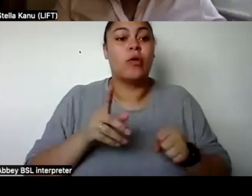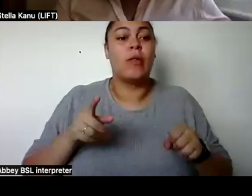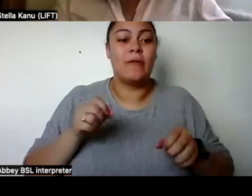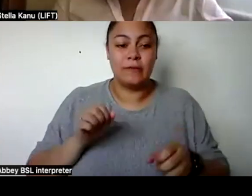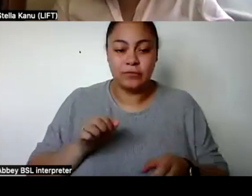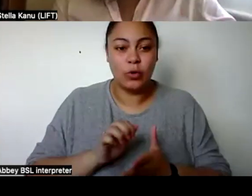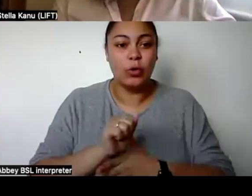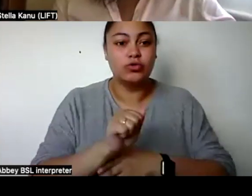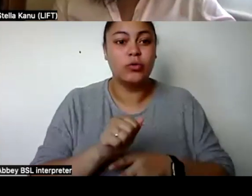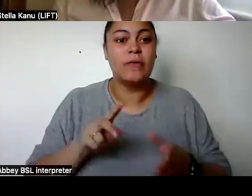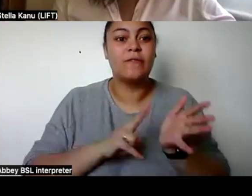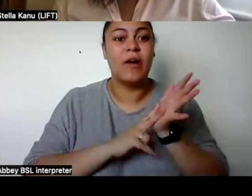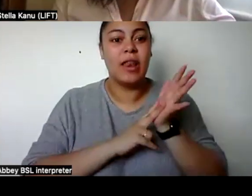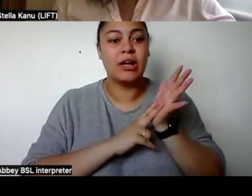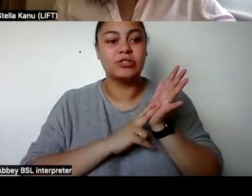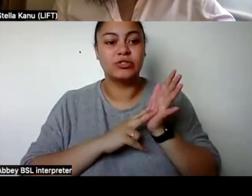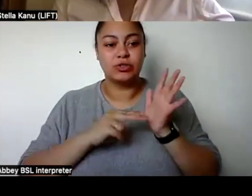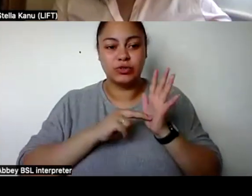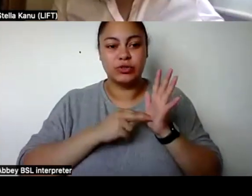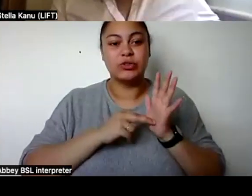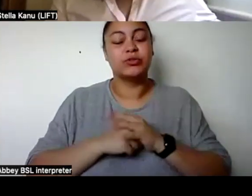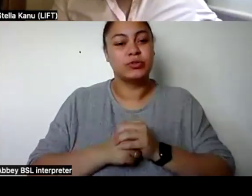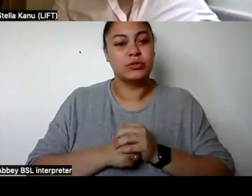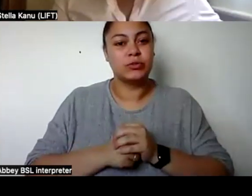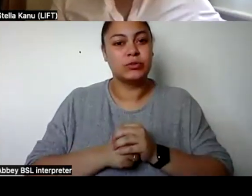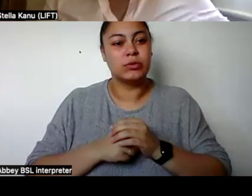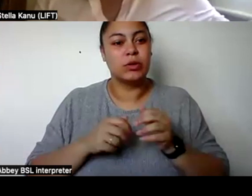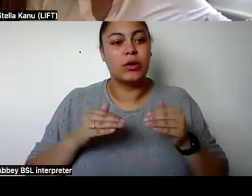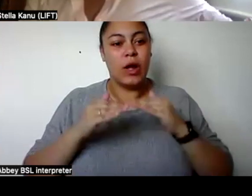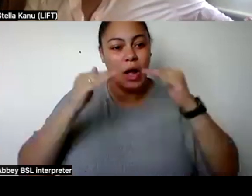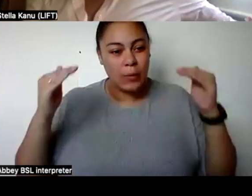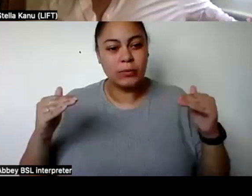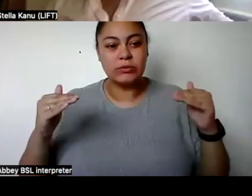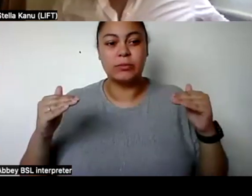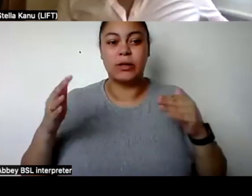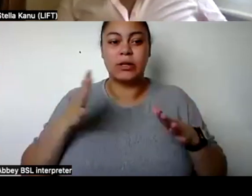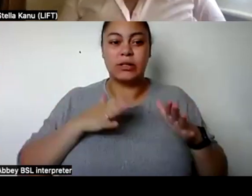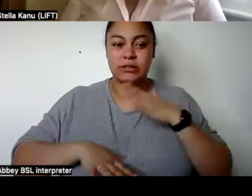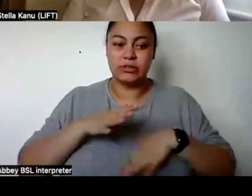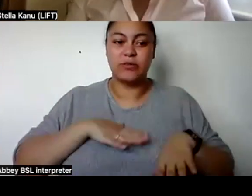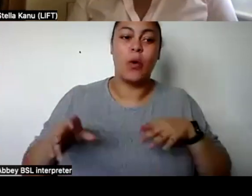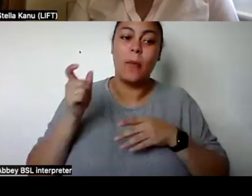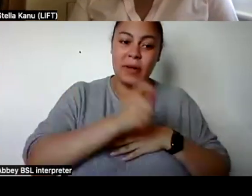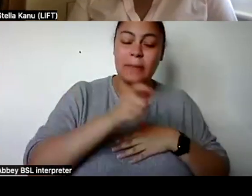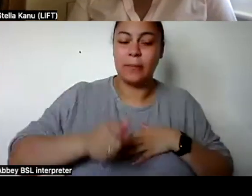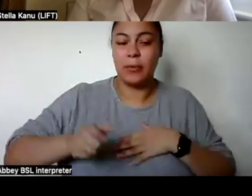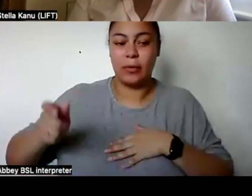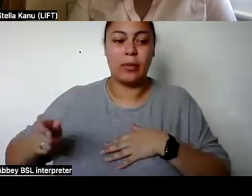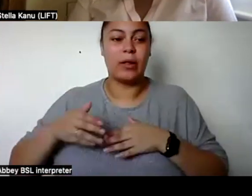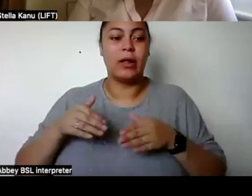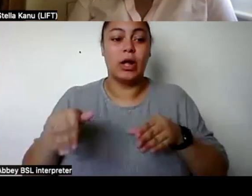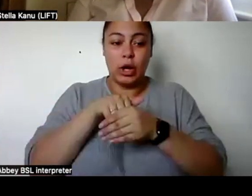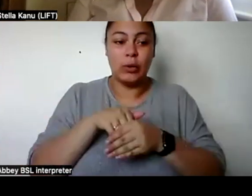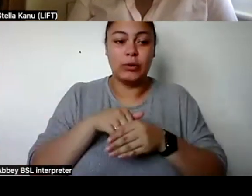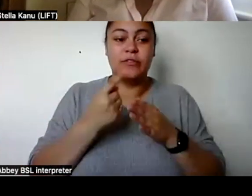create more positive, supportive, equitable conditions for all workers, including freelancers. And the second theme will explore